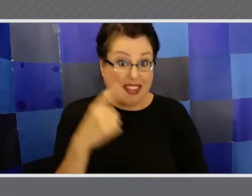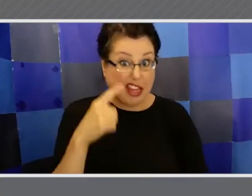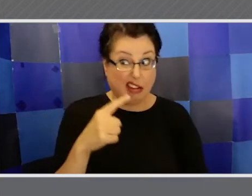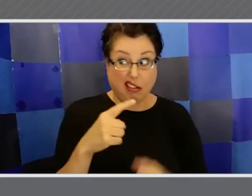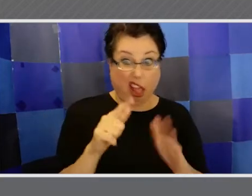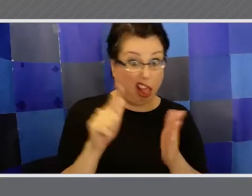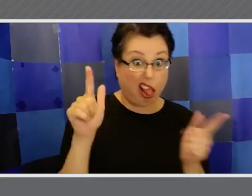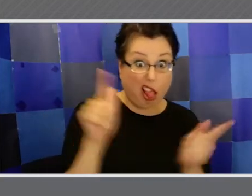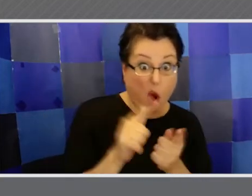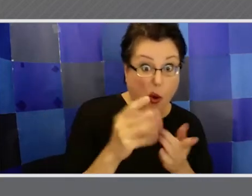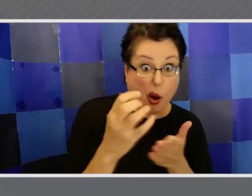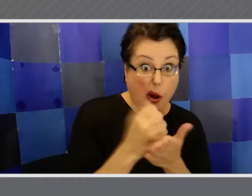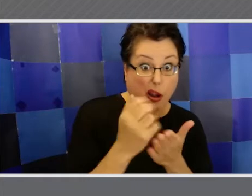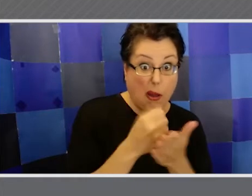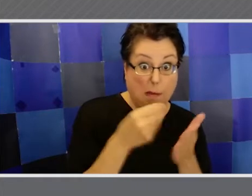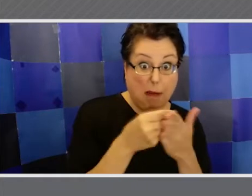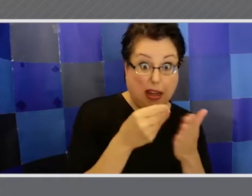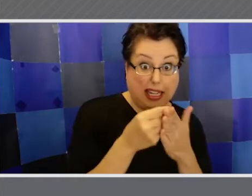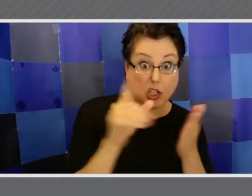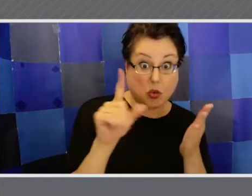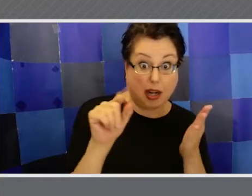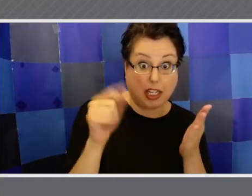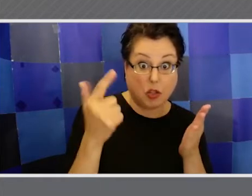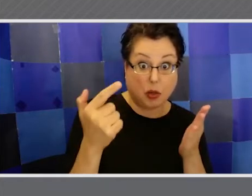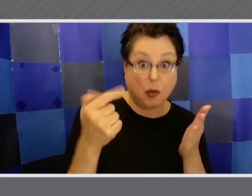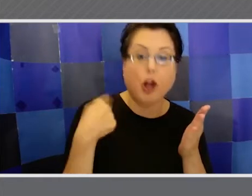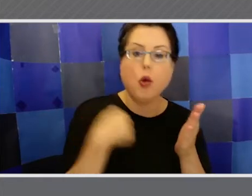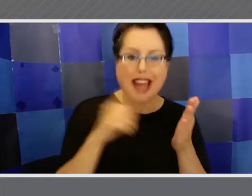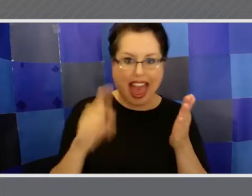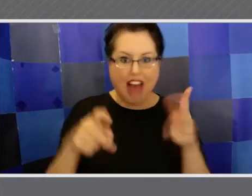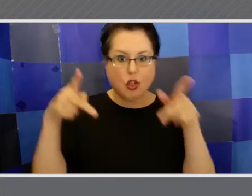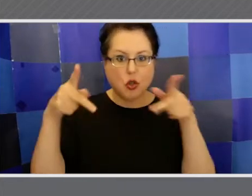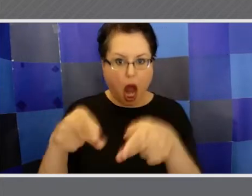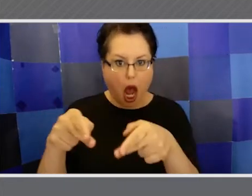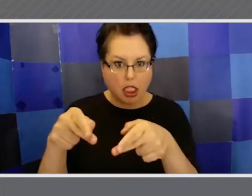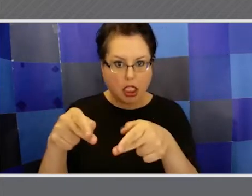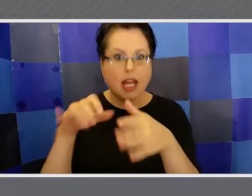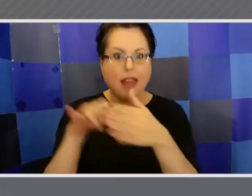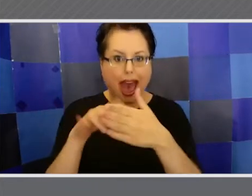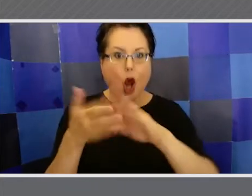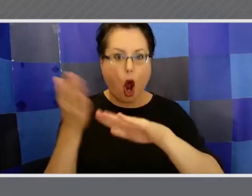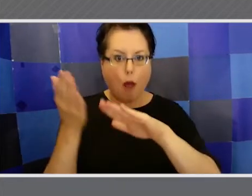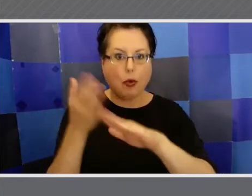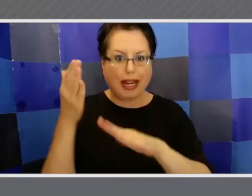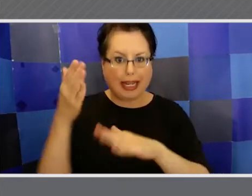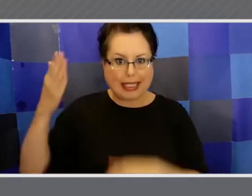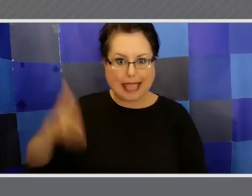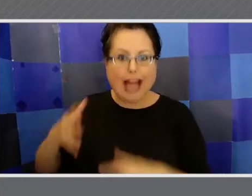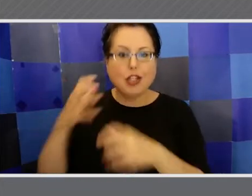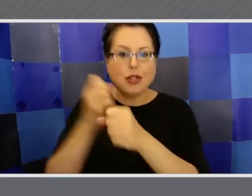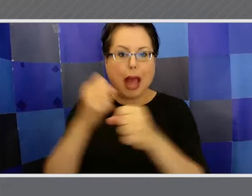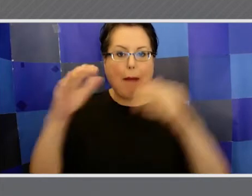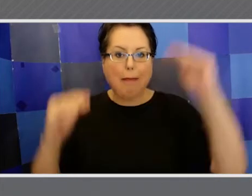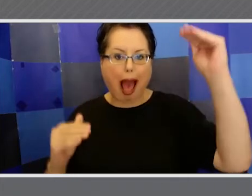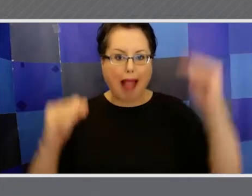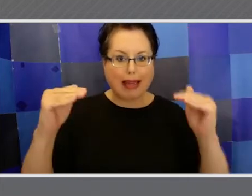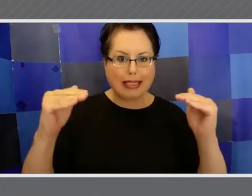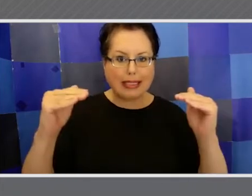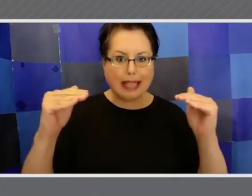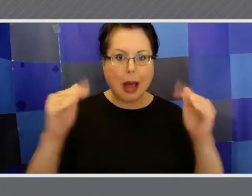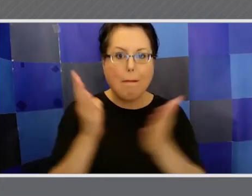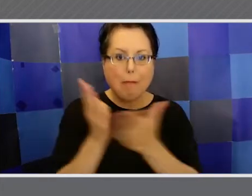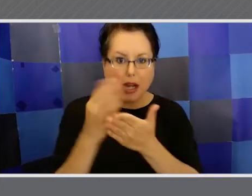in 2021, that means we have to make cuts on the operating side to get a balanced budget. So what did we